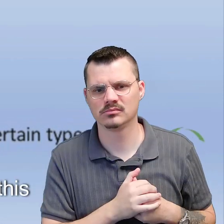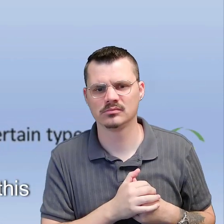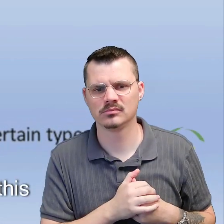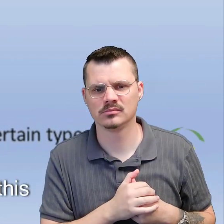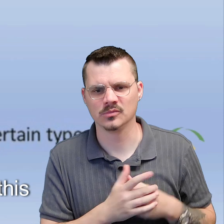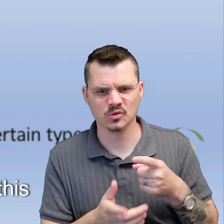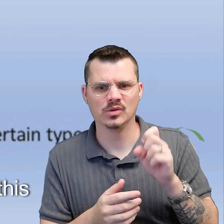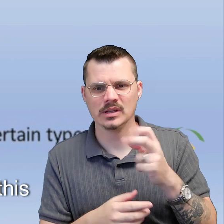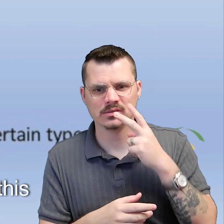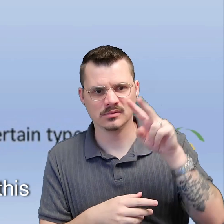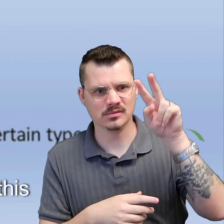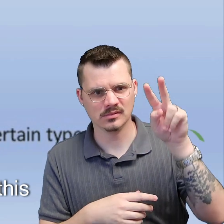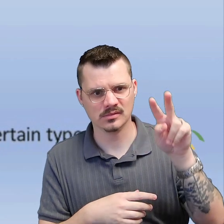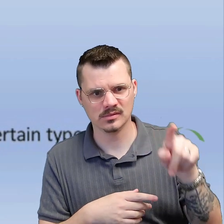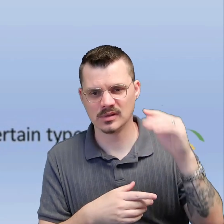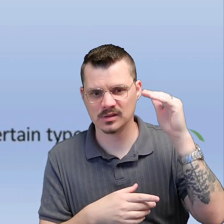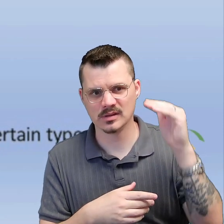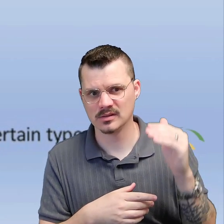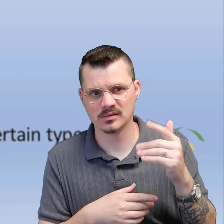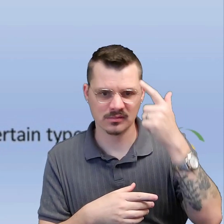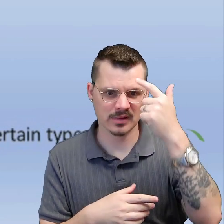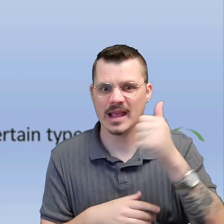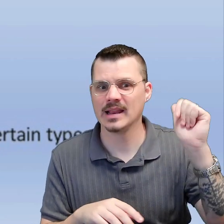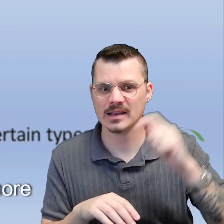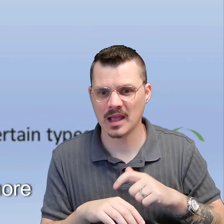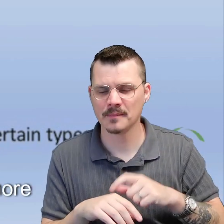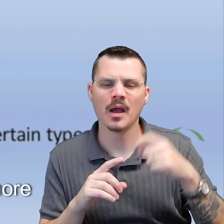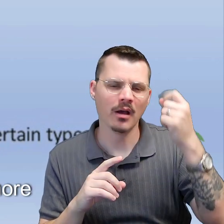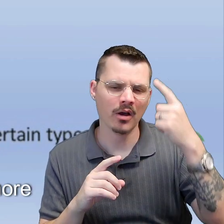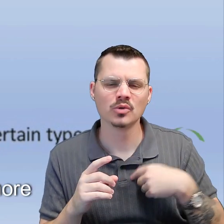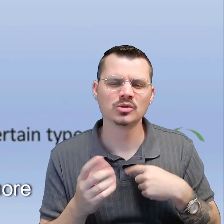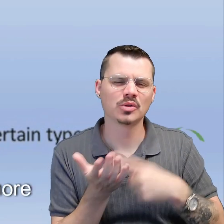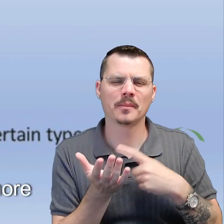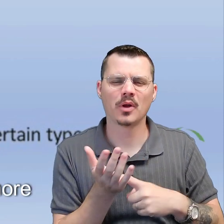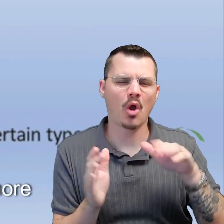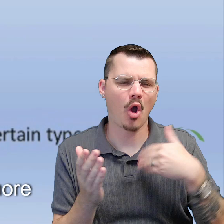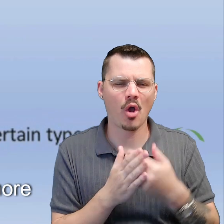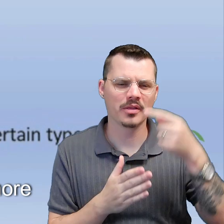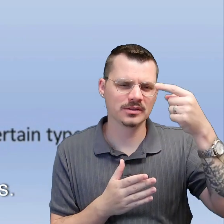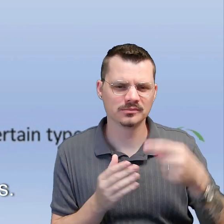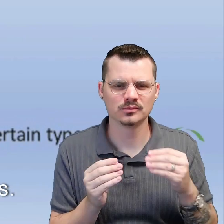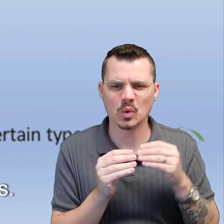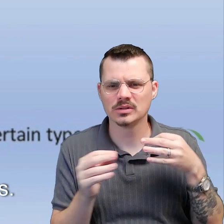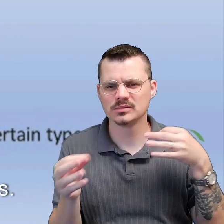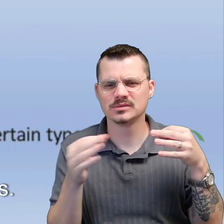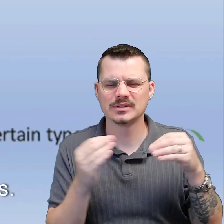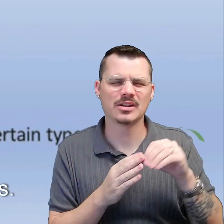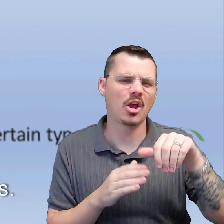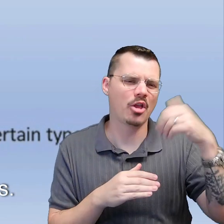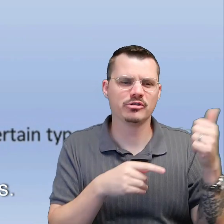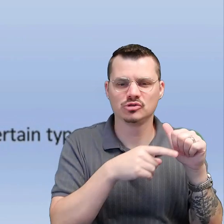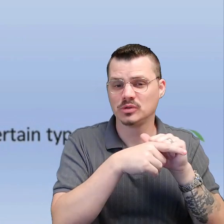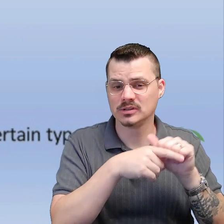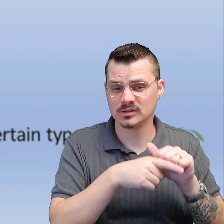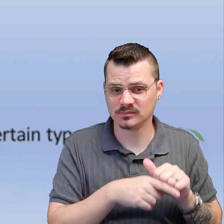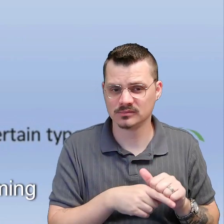And you can definitely read through this list anytime you want. We talk about all of these things in more detail in some of the other